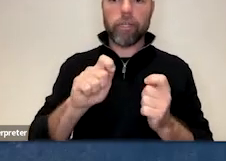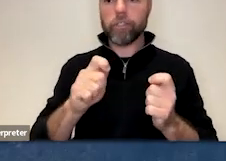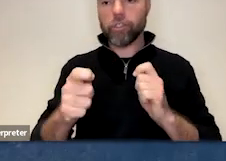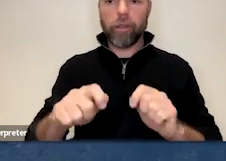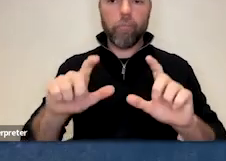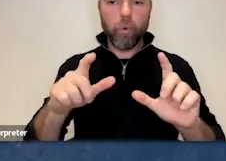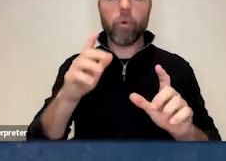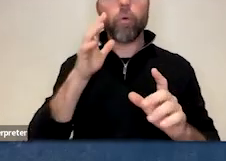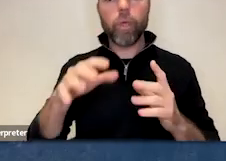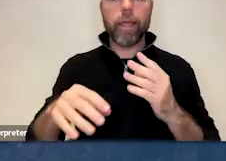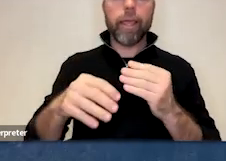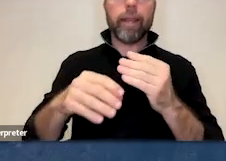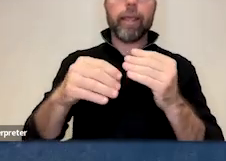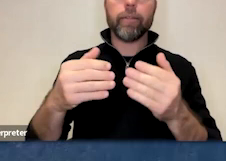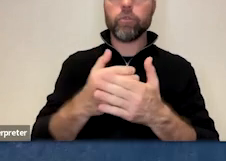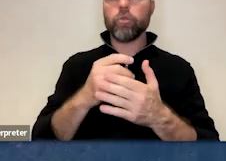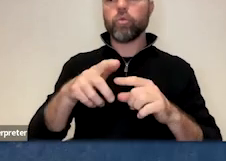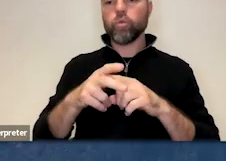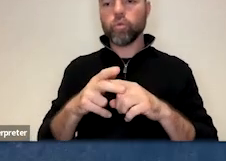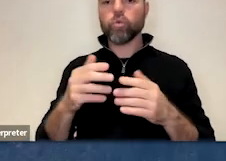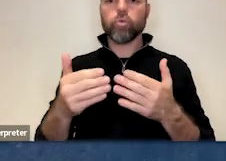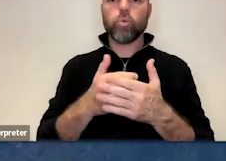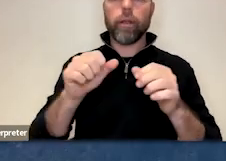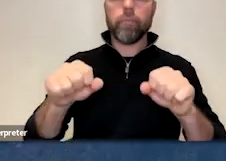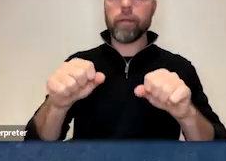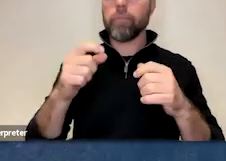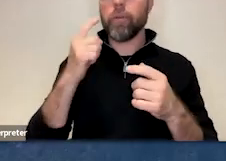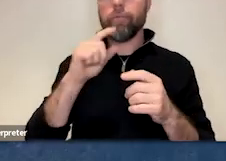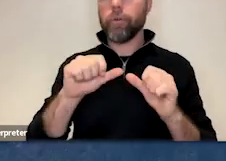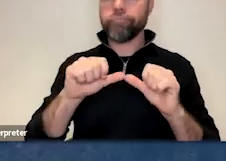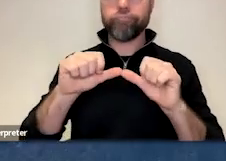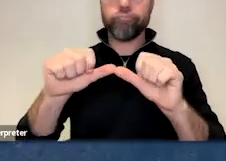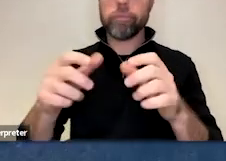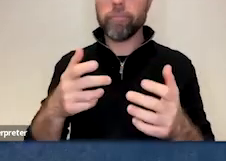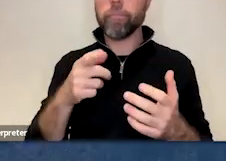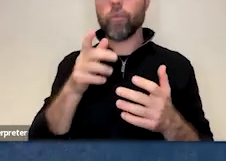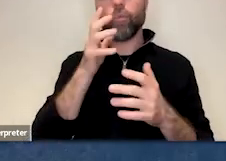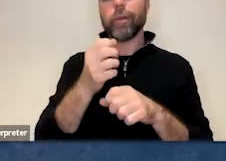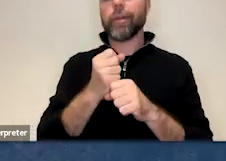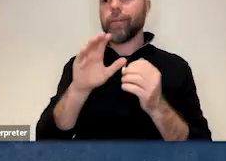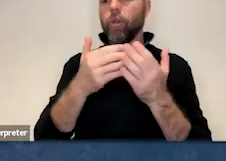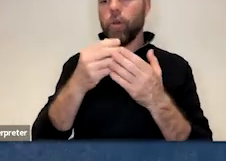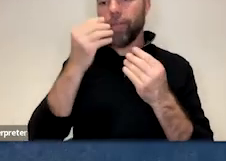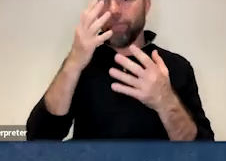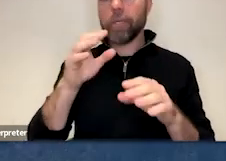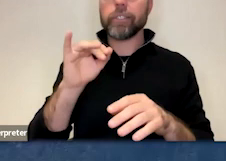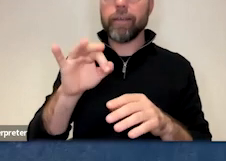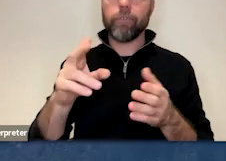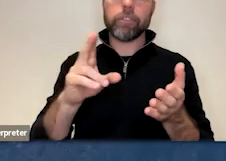be adding new tools and capabilities for as long as we can. So you'll get all of that in our newsletter. So